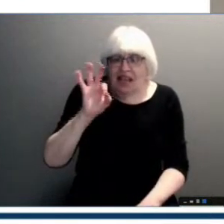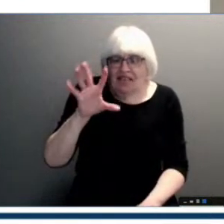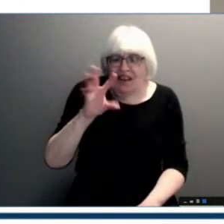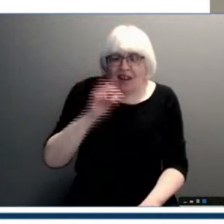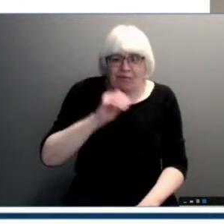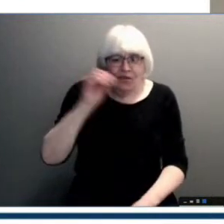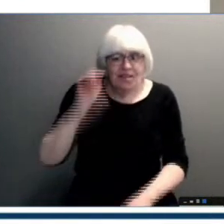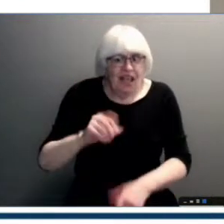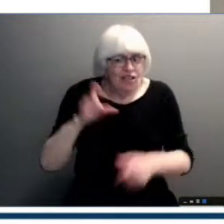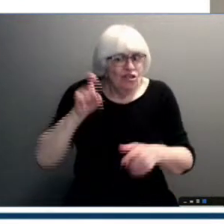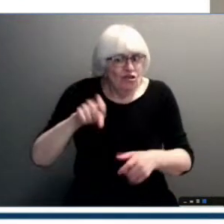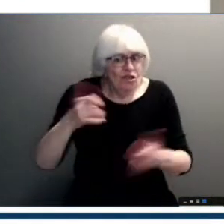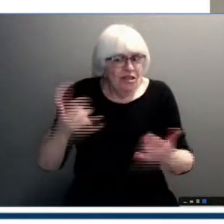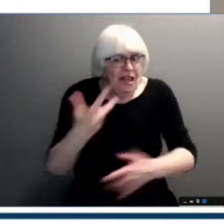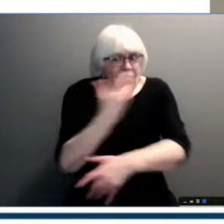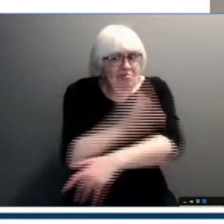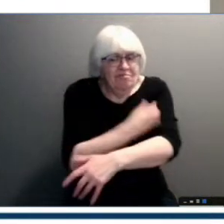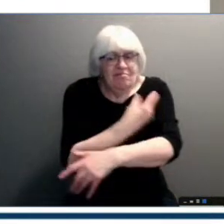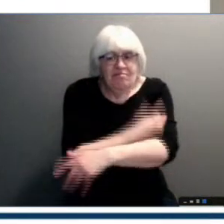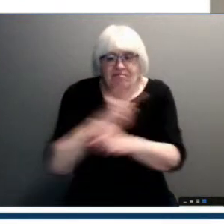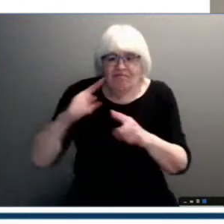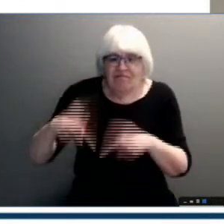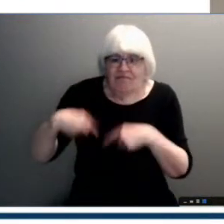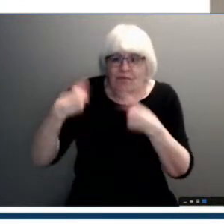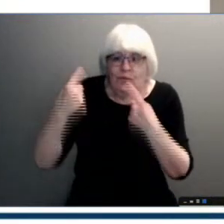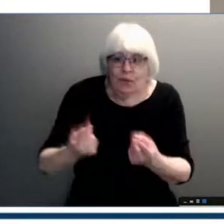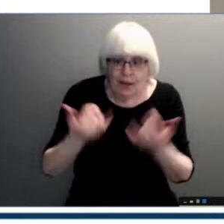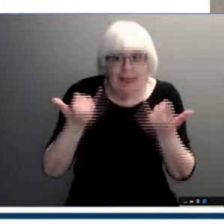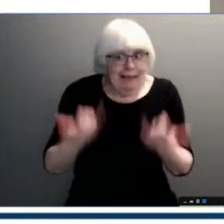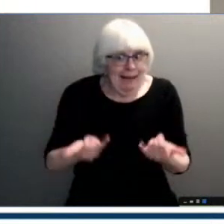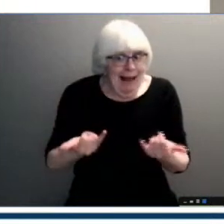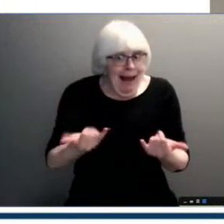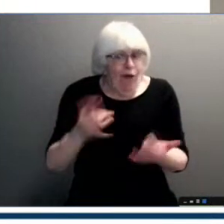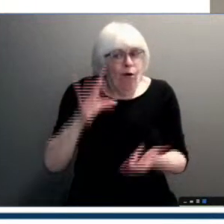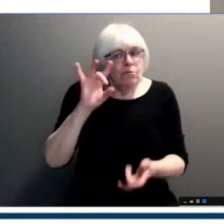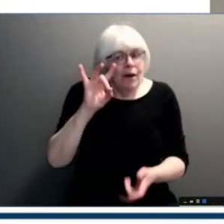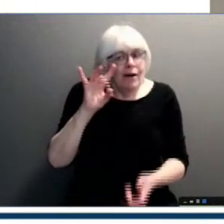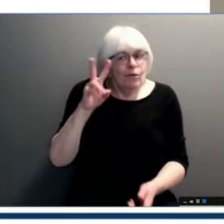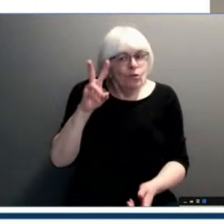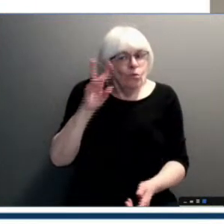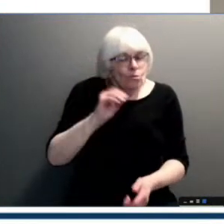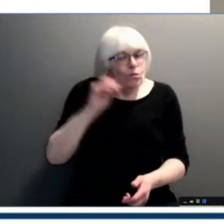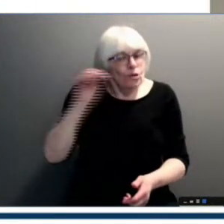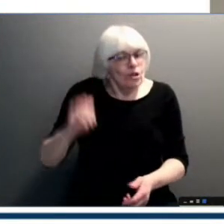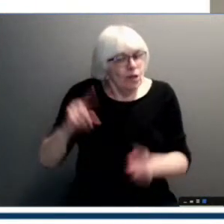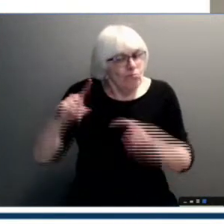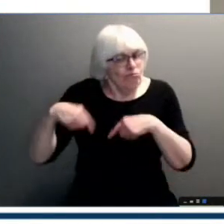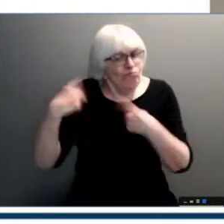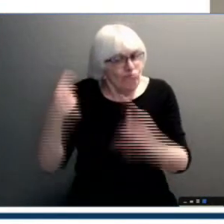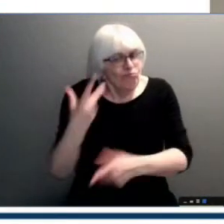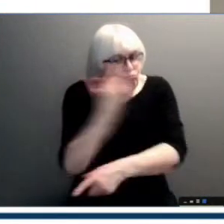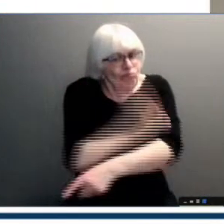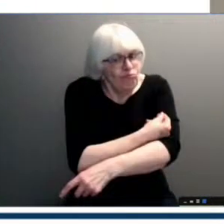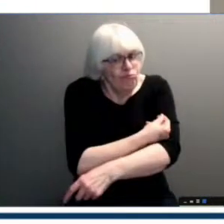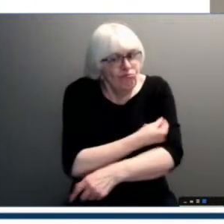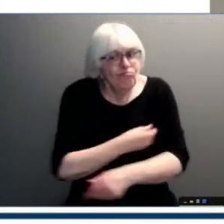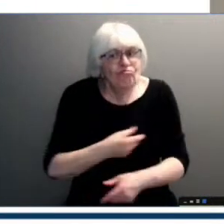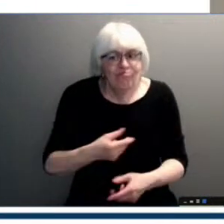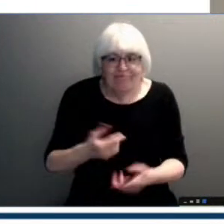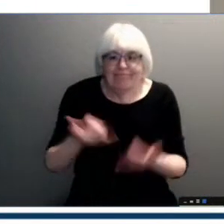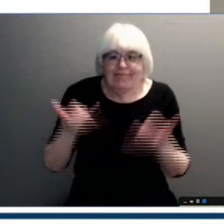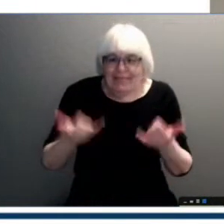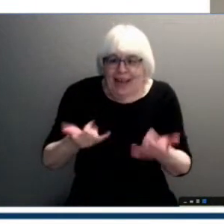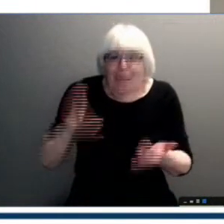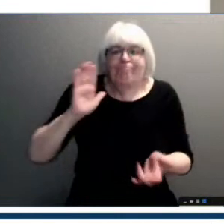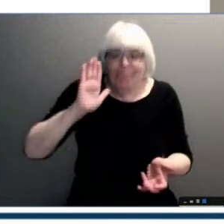that with concerns about Omicron and other things, we're still getting people coming forward to start their vaccination series. But that last